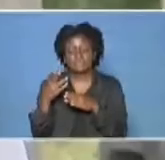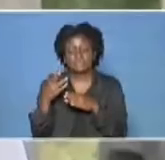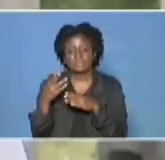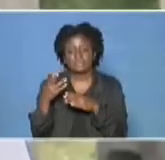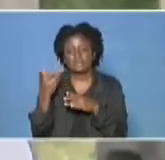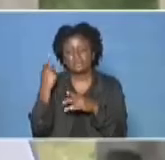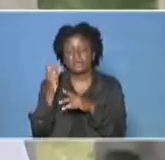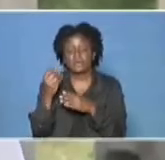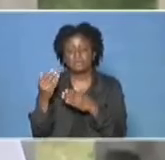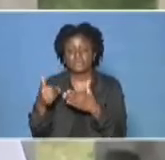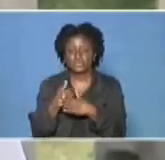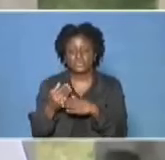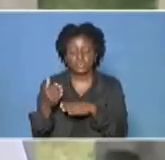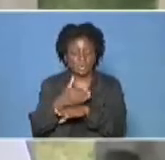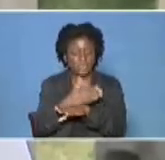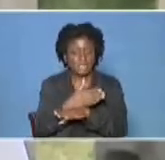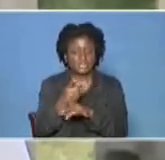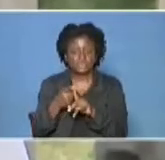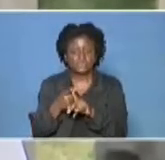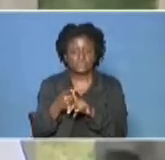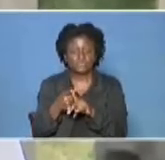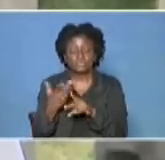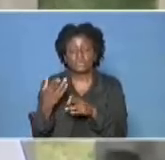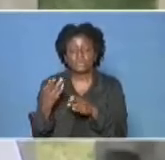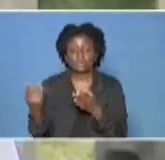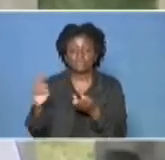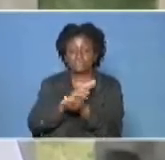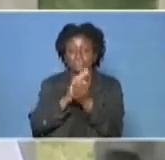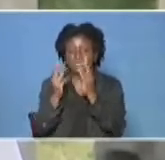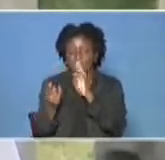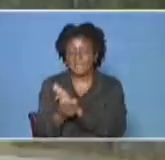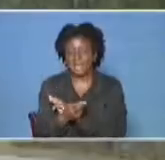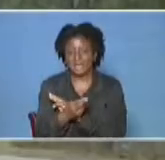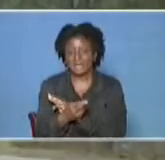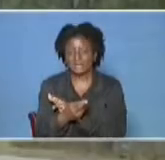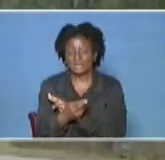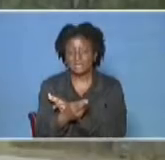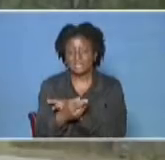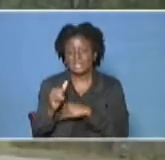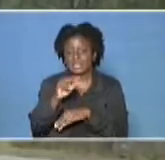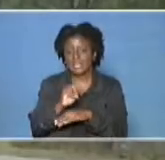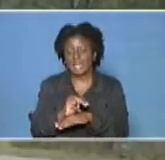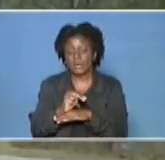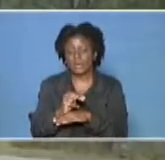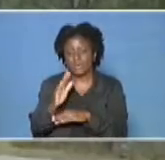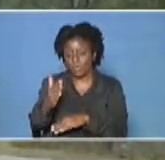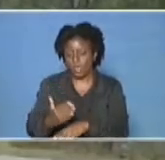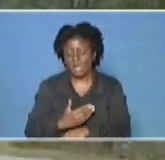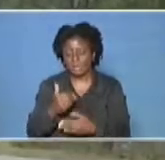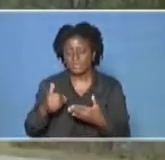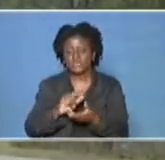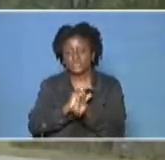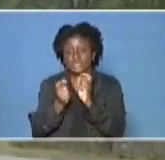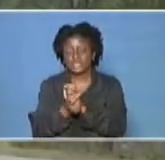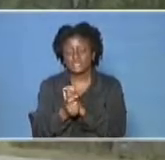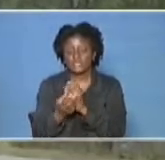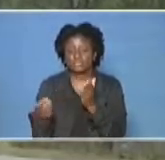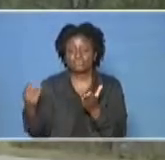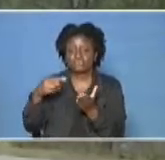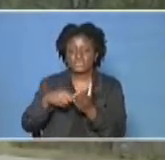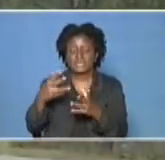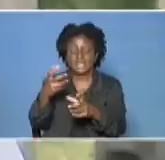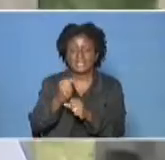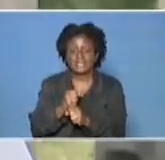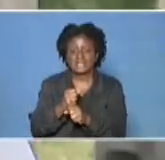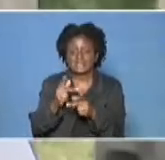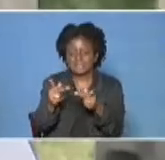to a rebound, Inagua residents welcoming the new changes, Inagua regaining its spot as the best-kept secret in the